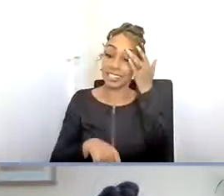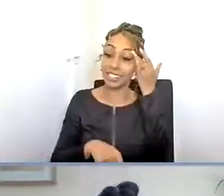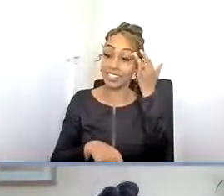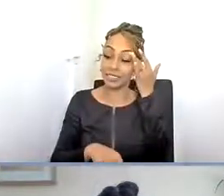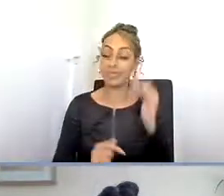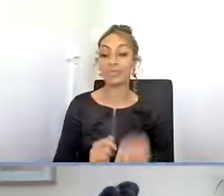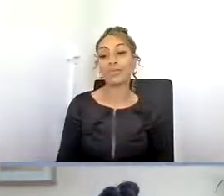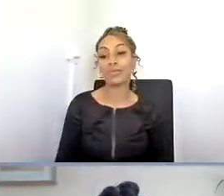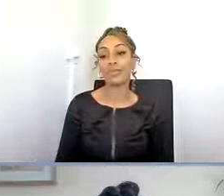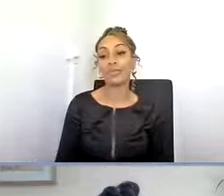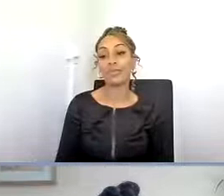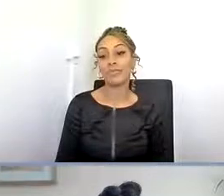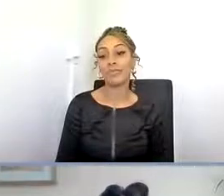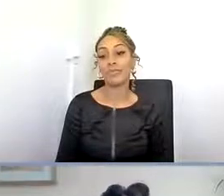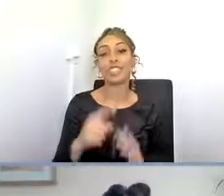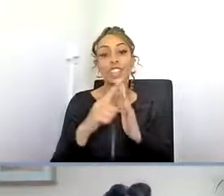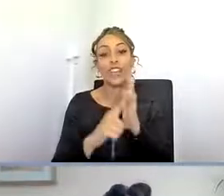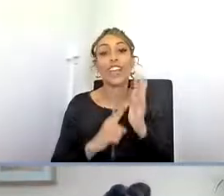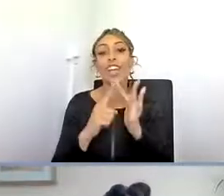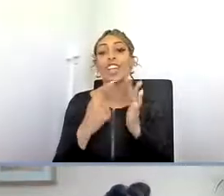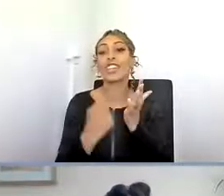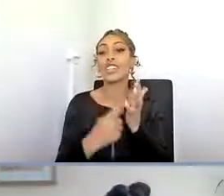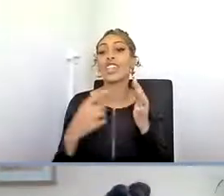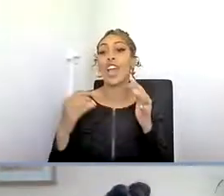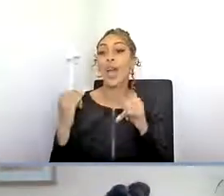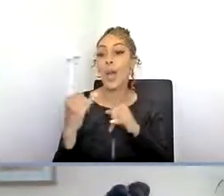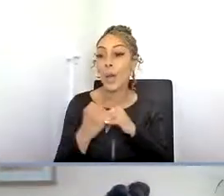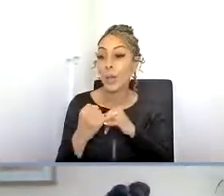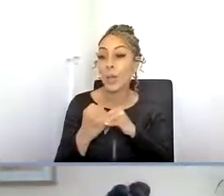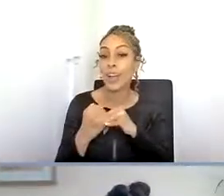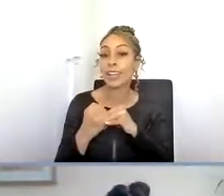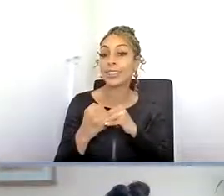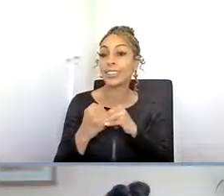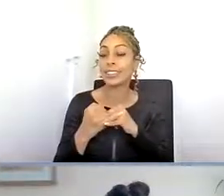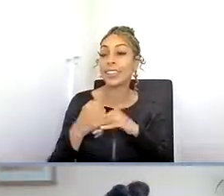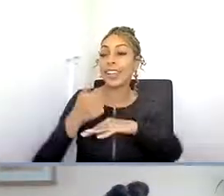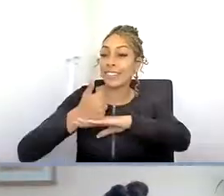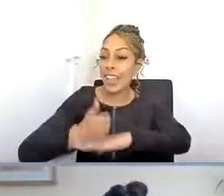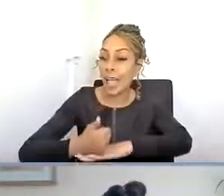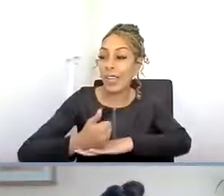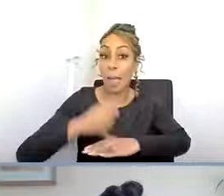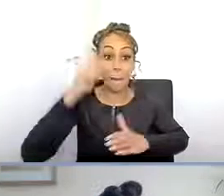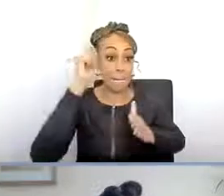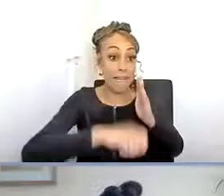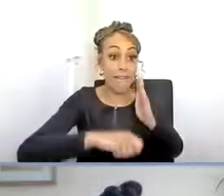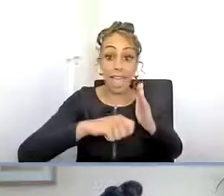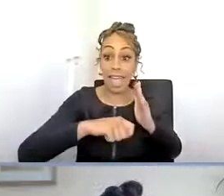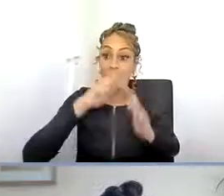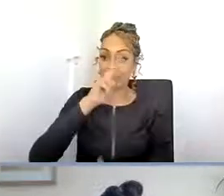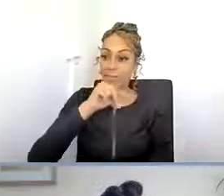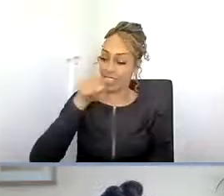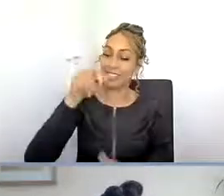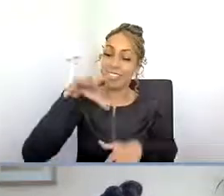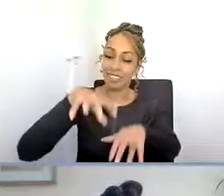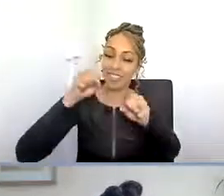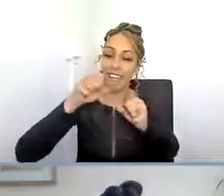that Gerward Foundation was the buyer of the Brandgren painting. So we talk about that being the start of the collection, but